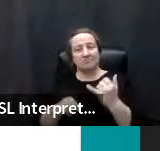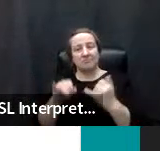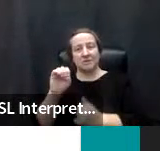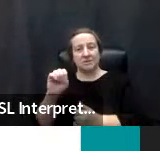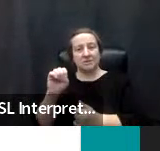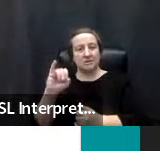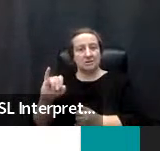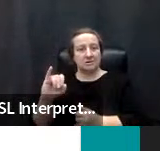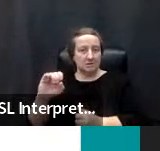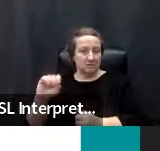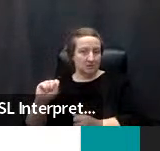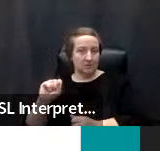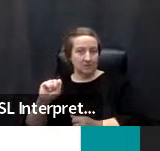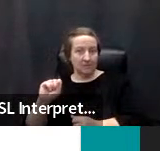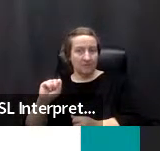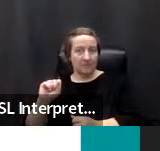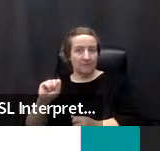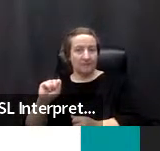EIS.